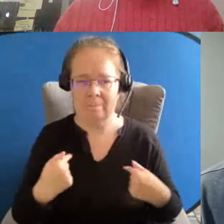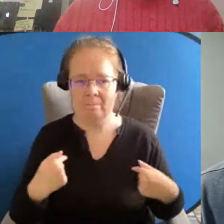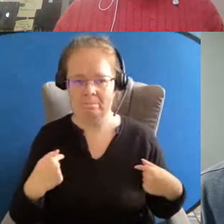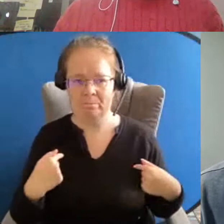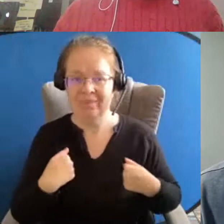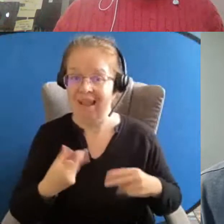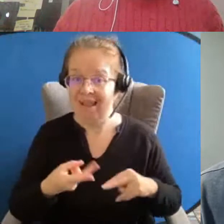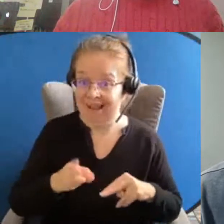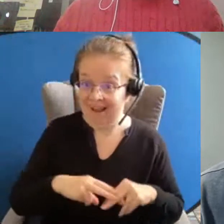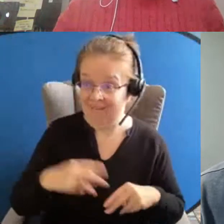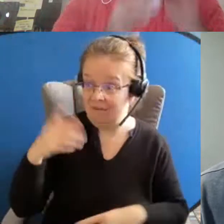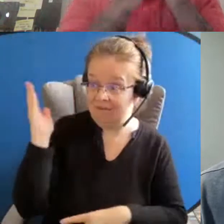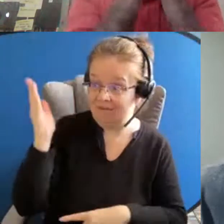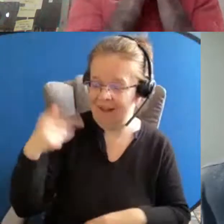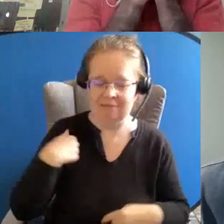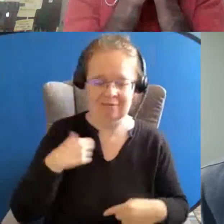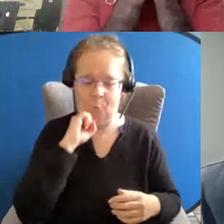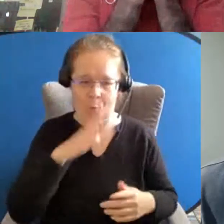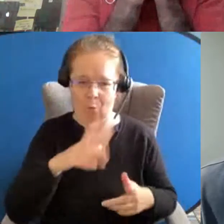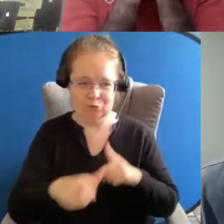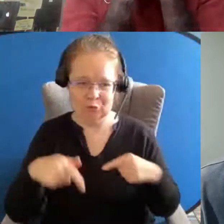have invited Adi Latif to chair.